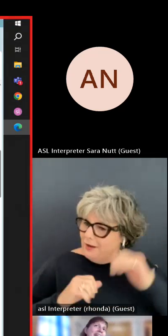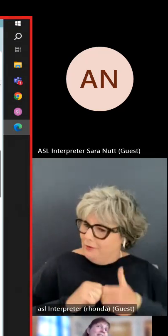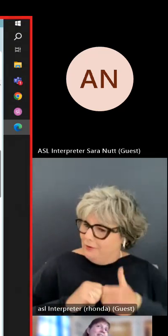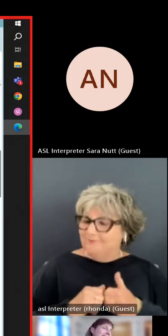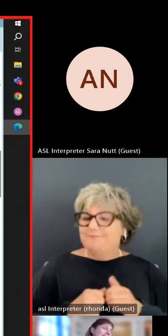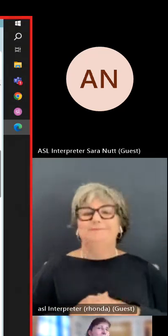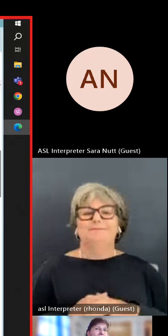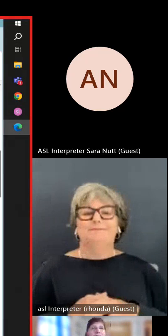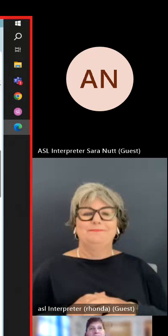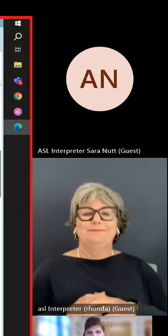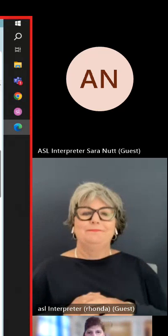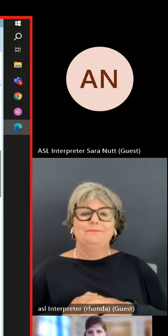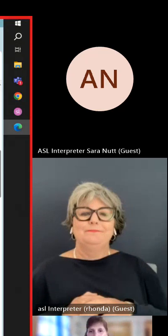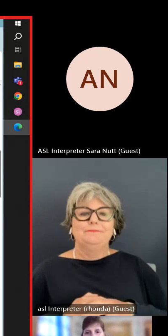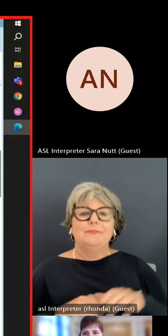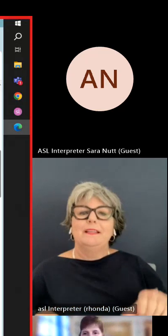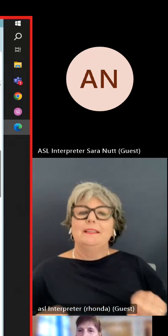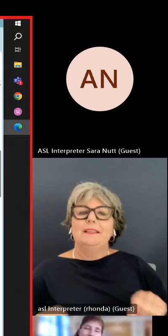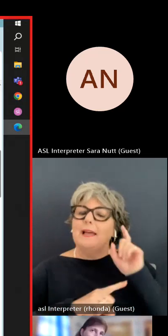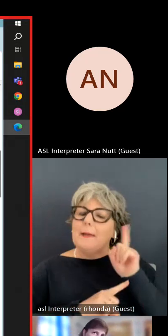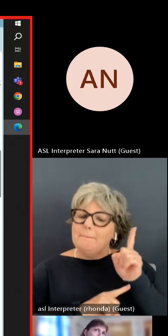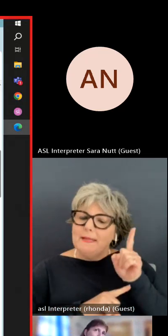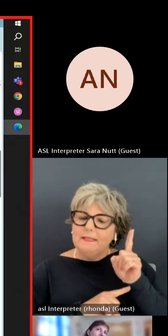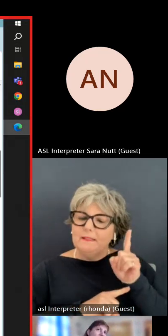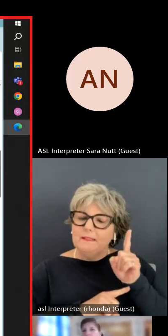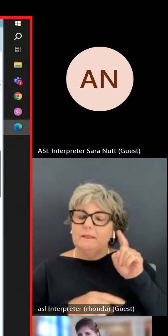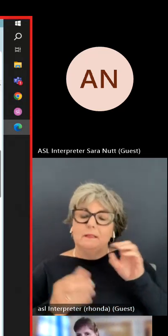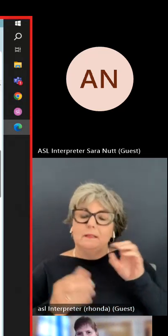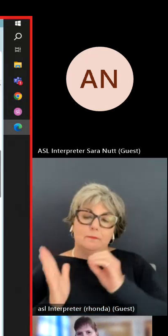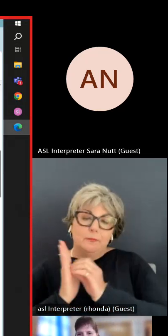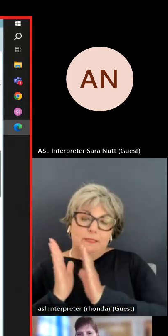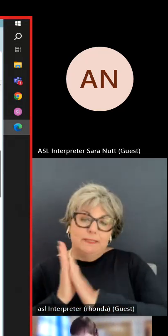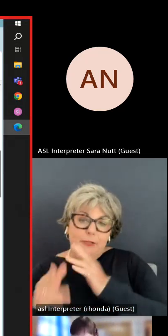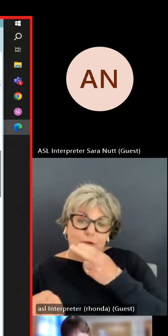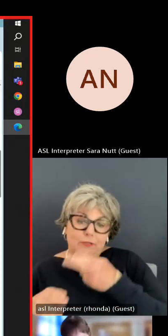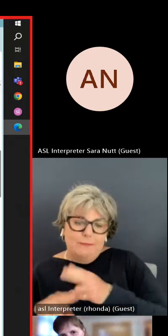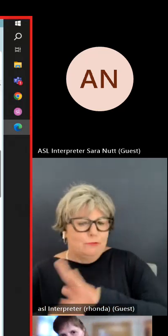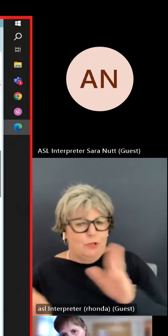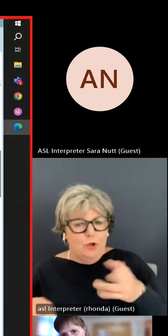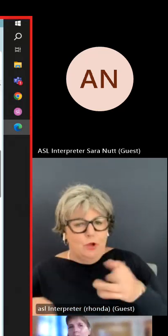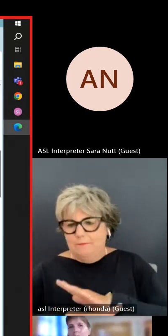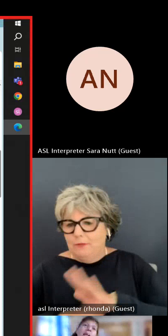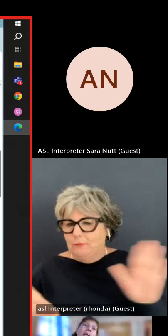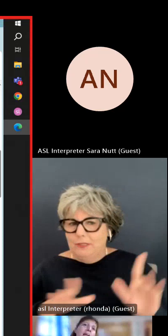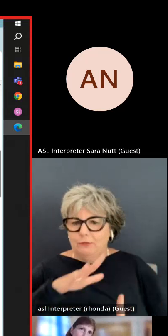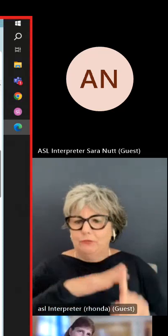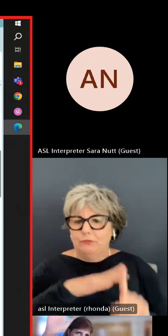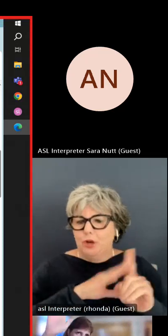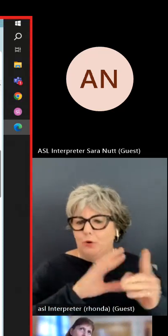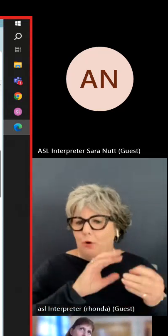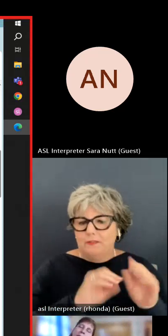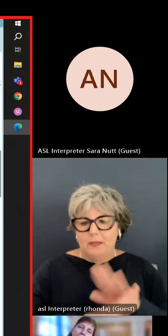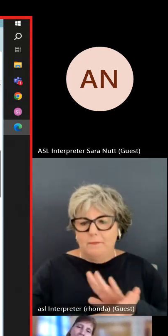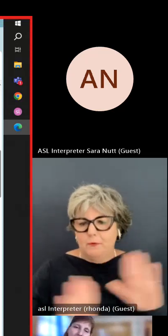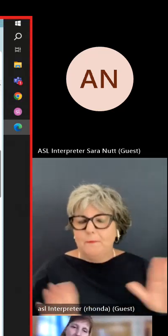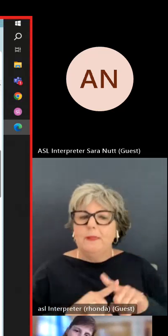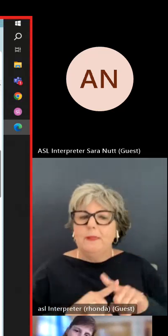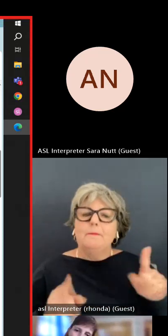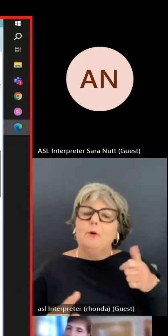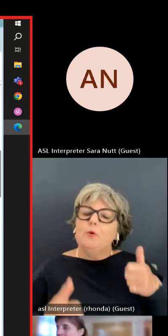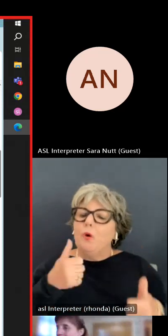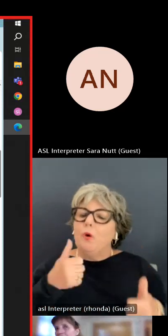Now I'd like you to take a minute and type your name, or you don't have to type your name because it'll show above the number, but what number